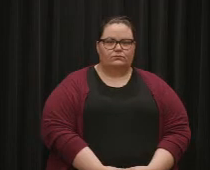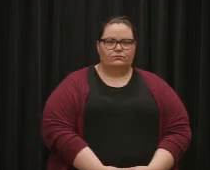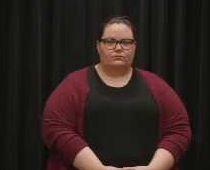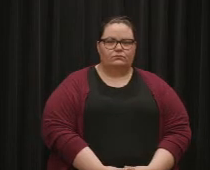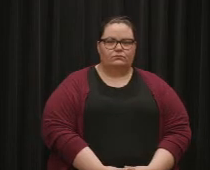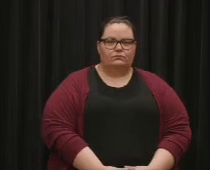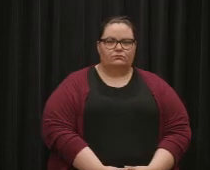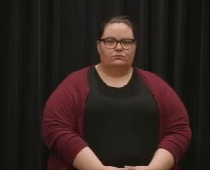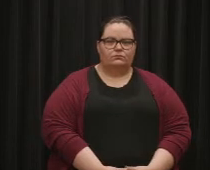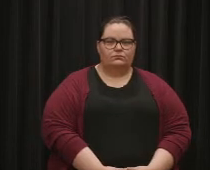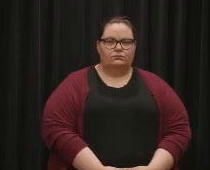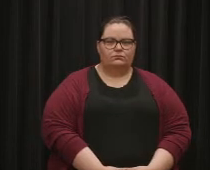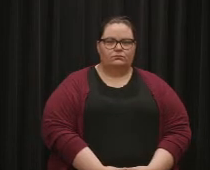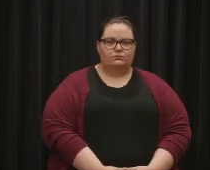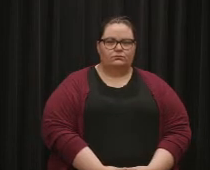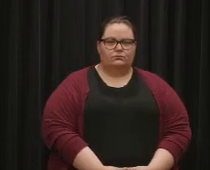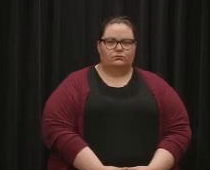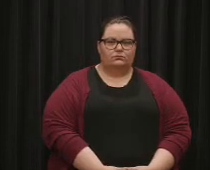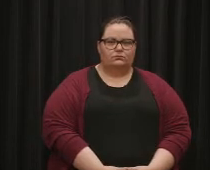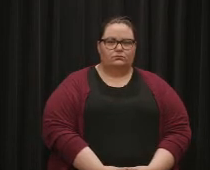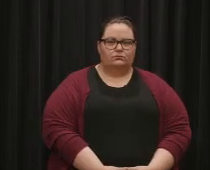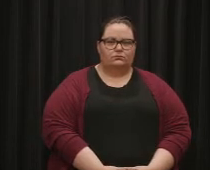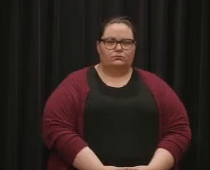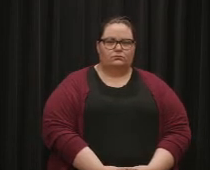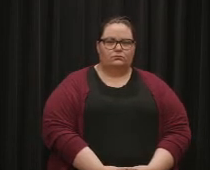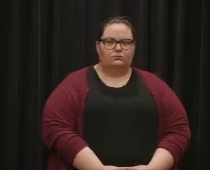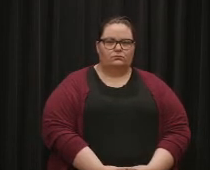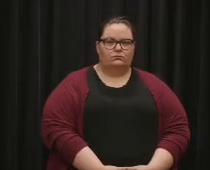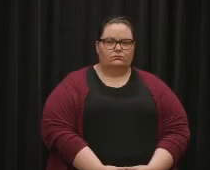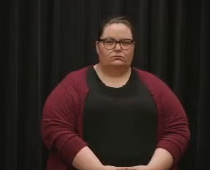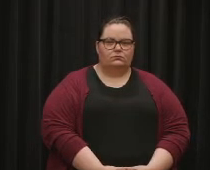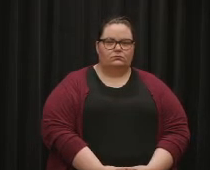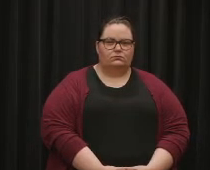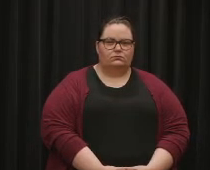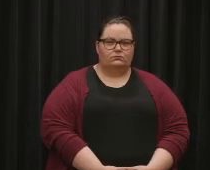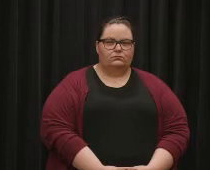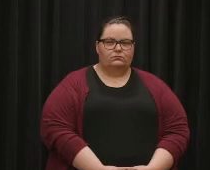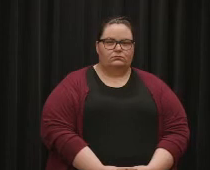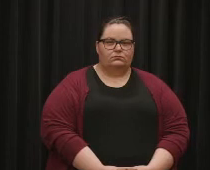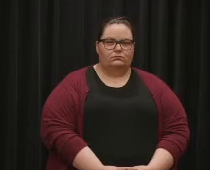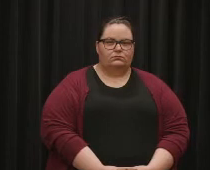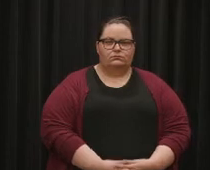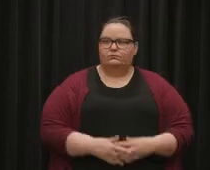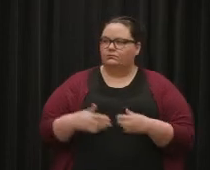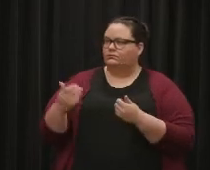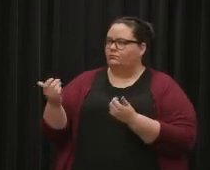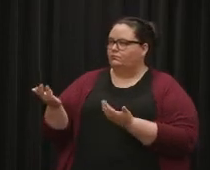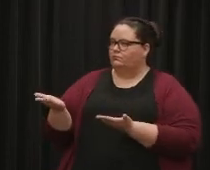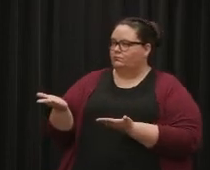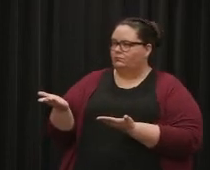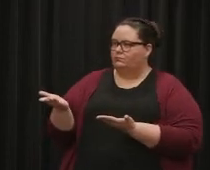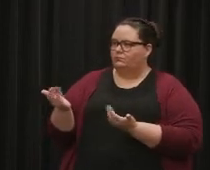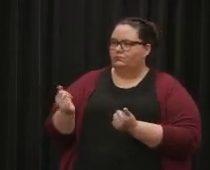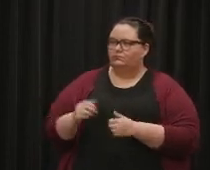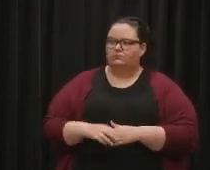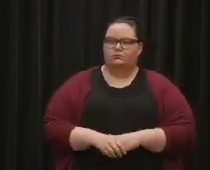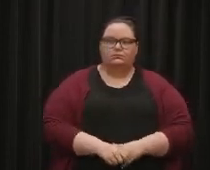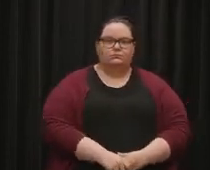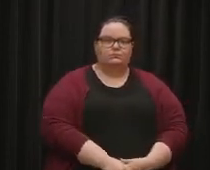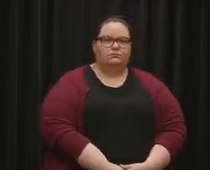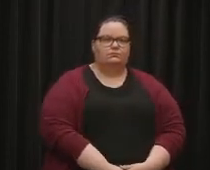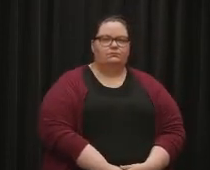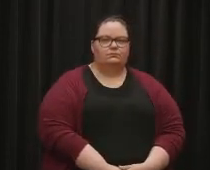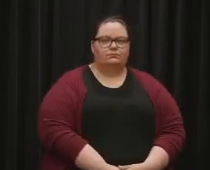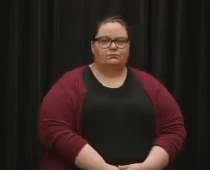of Health, Dr. Jennifer Russell, and the Honorable Blaine Higgs, Premier of New